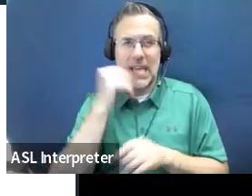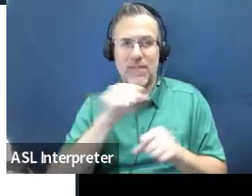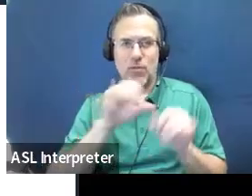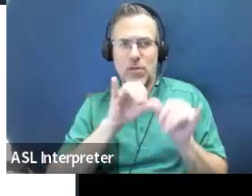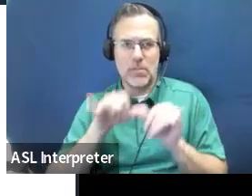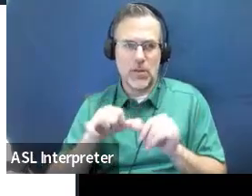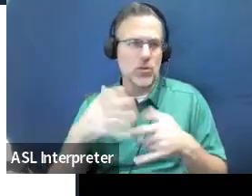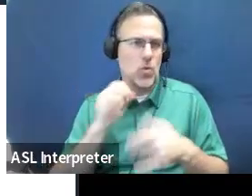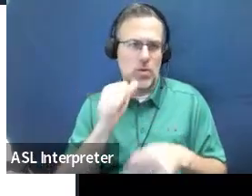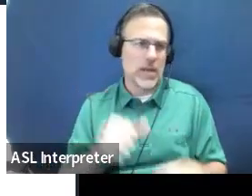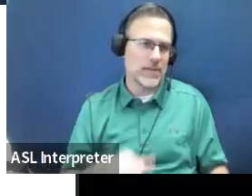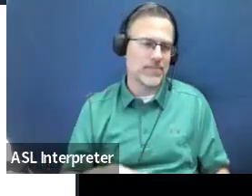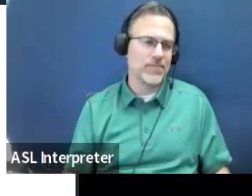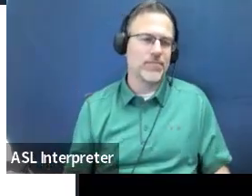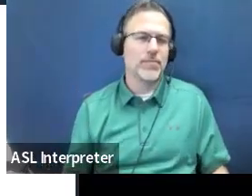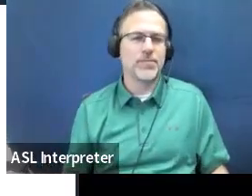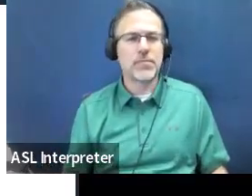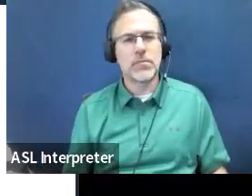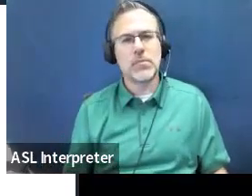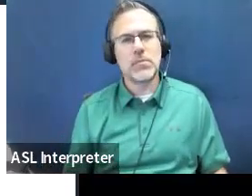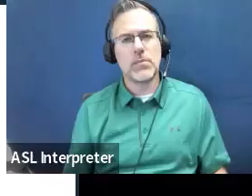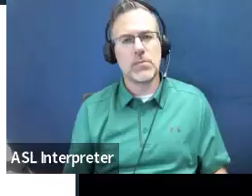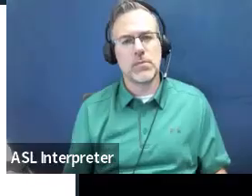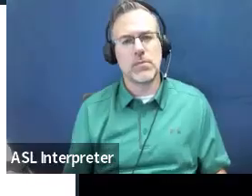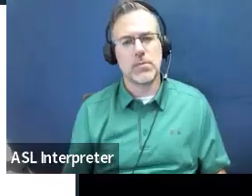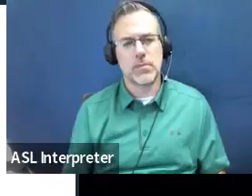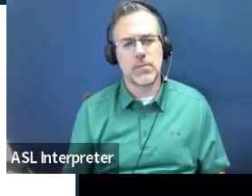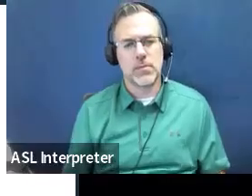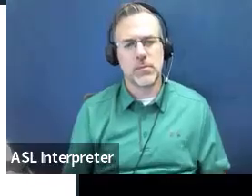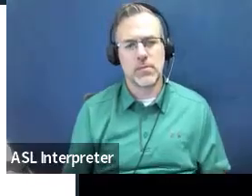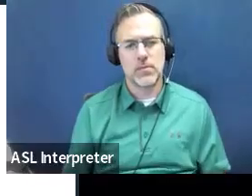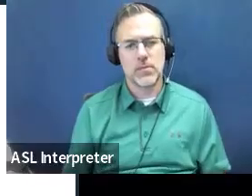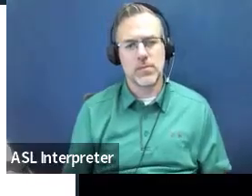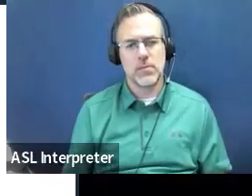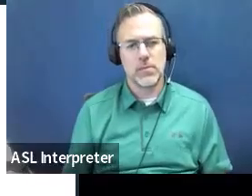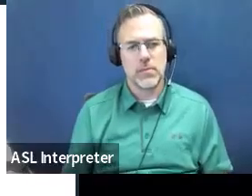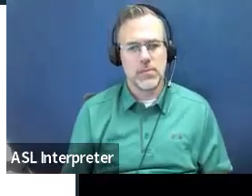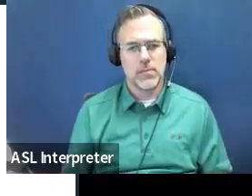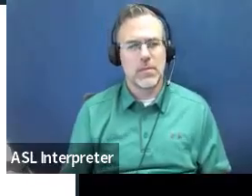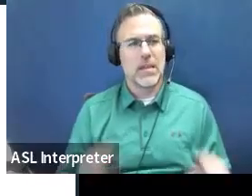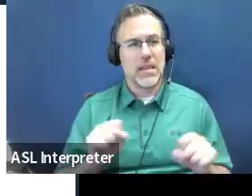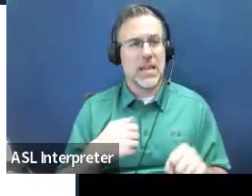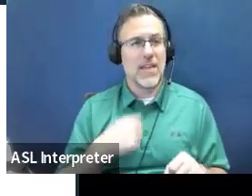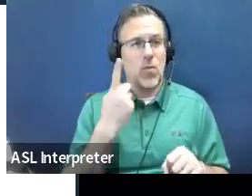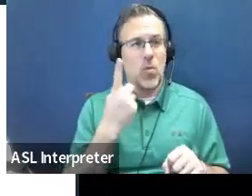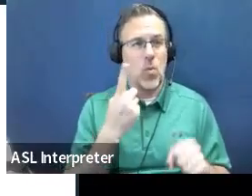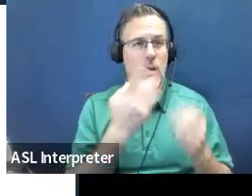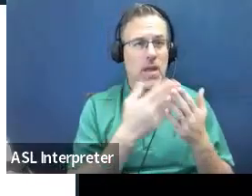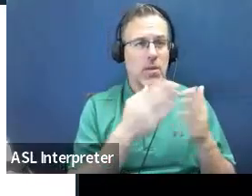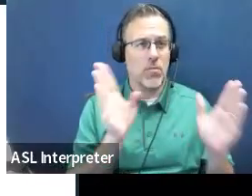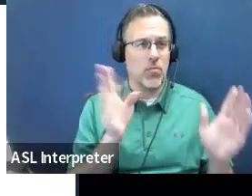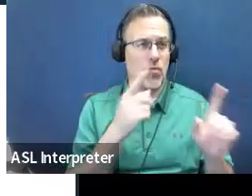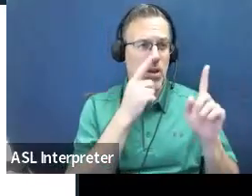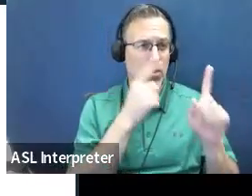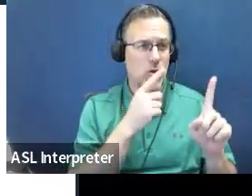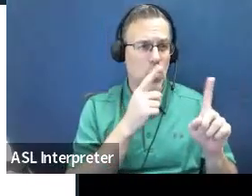not. Could I have one broad articulation goal and have the different target speech sounds I'm working on